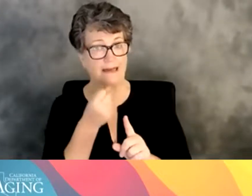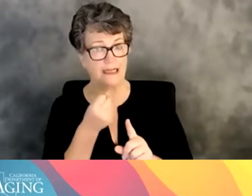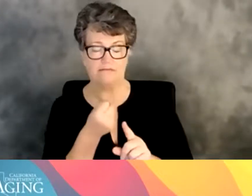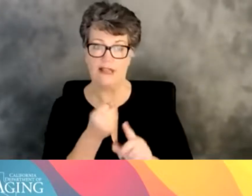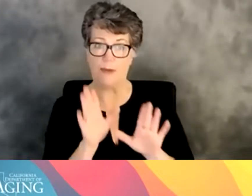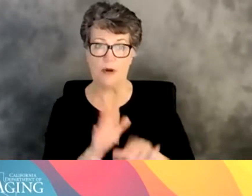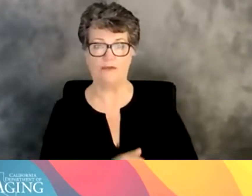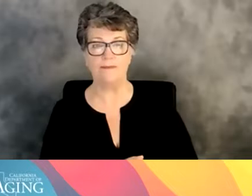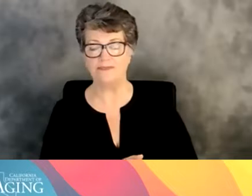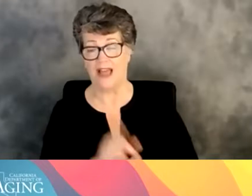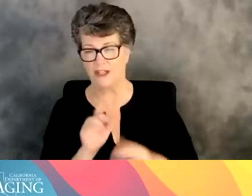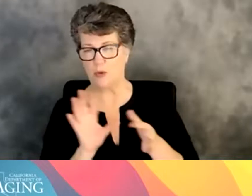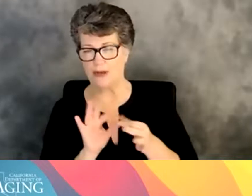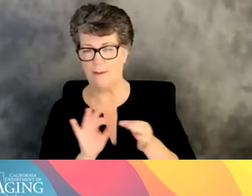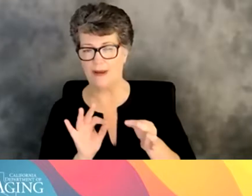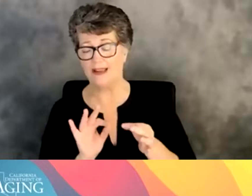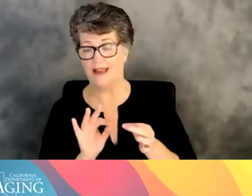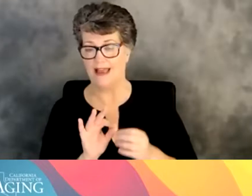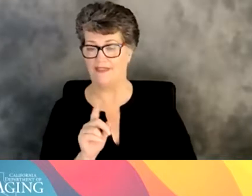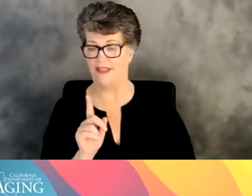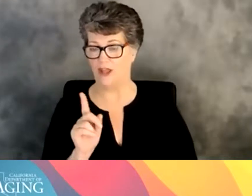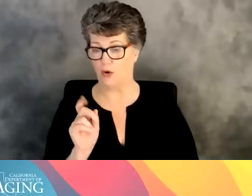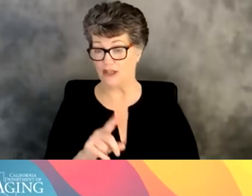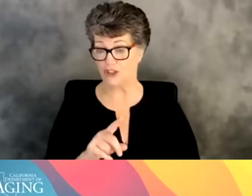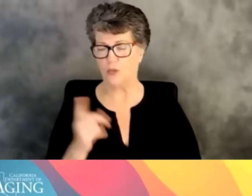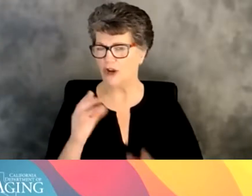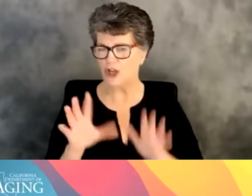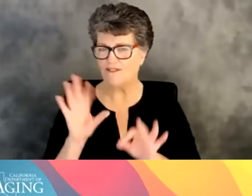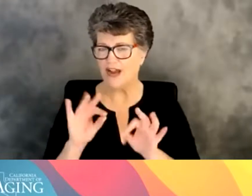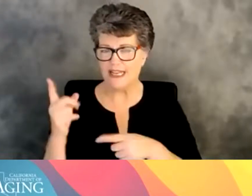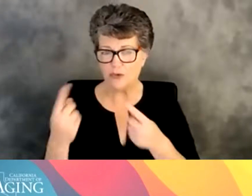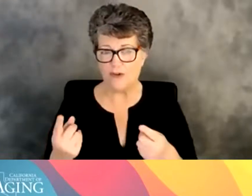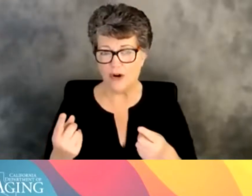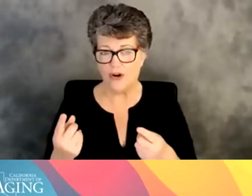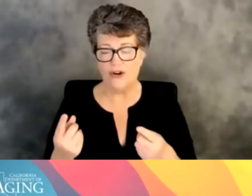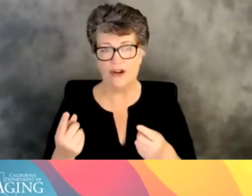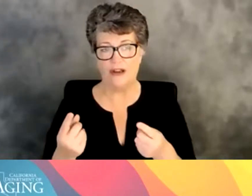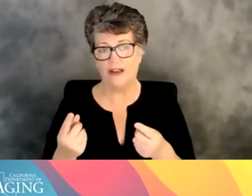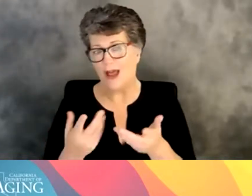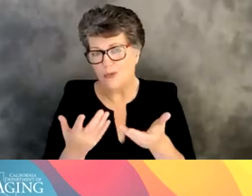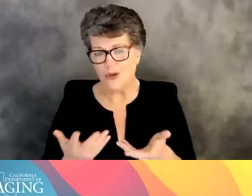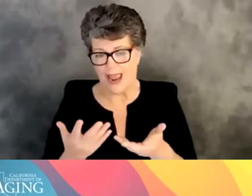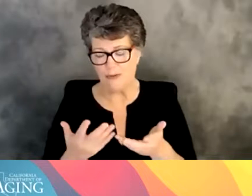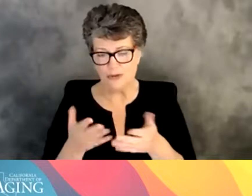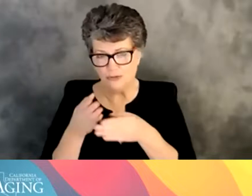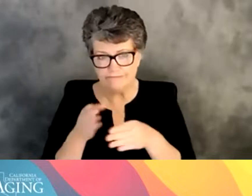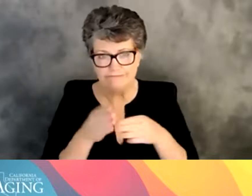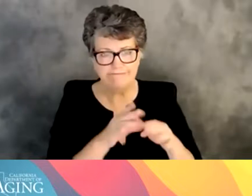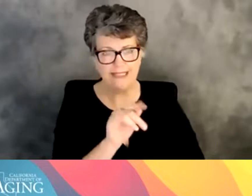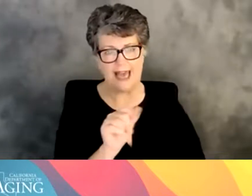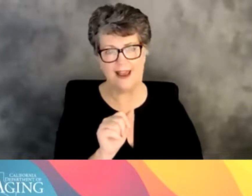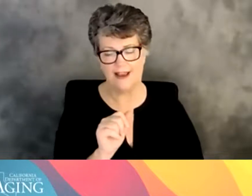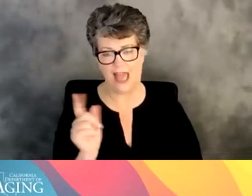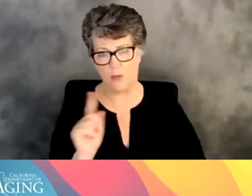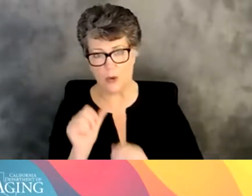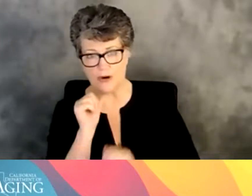wonderful. So that's one comment, and I guess kind of question, Terry, what are you finding so far, and where we're able to parse data and where we're